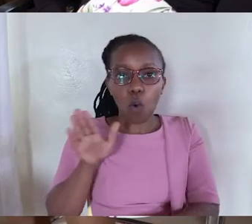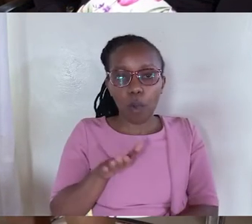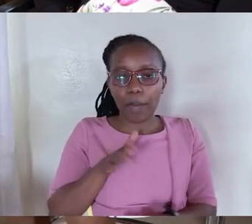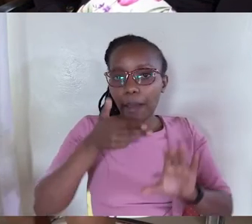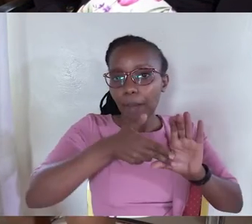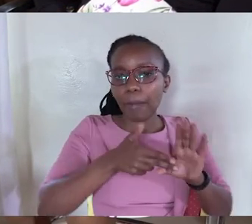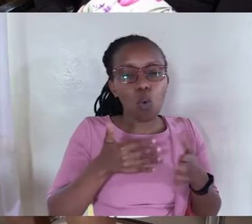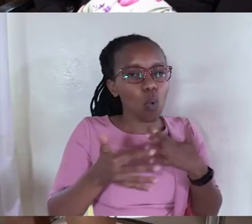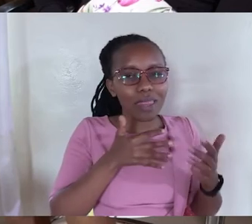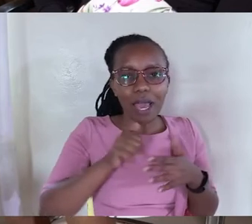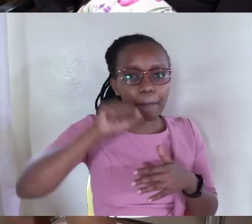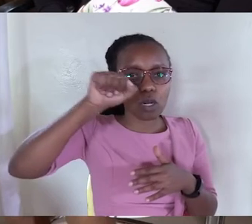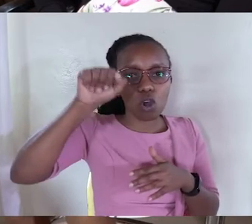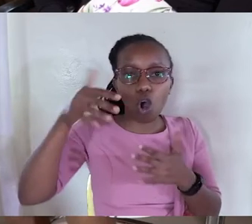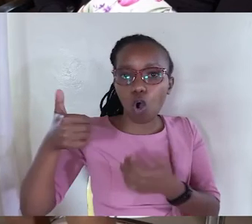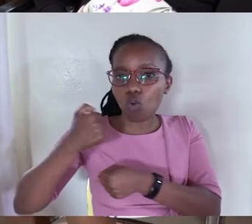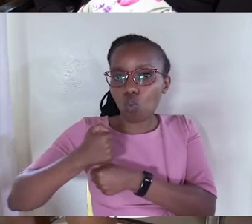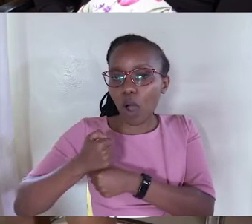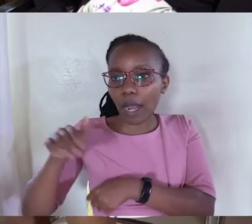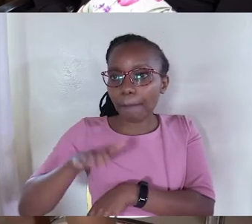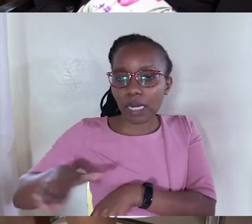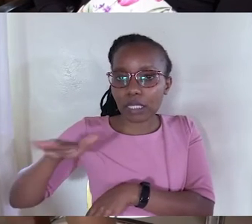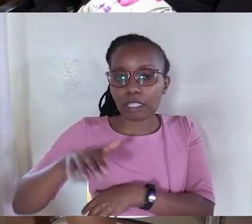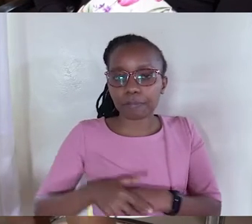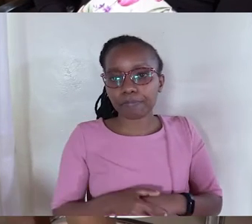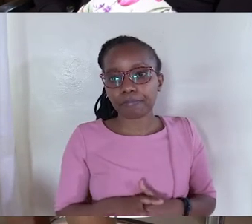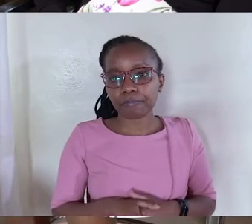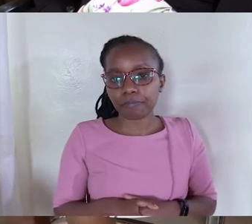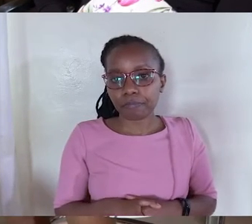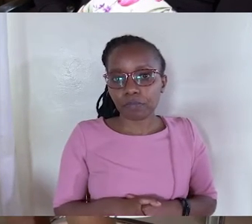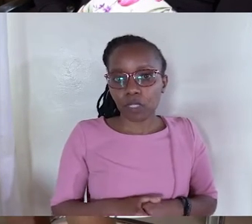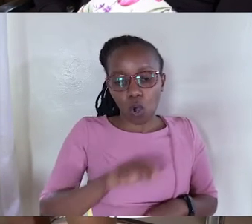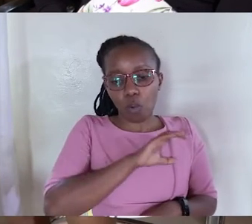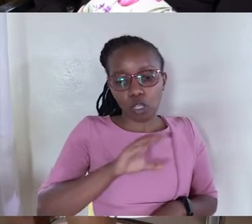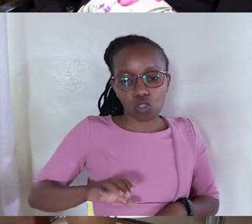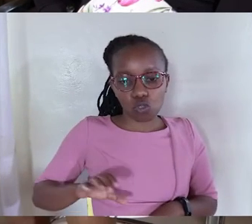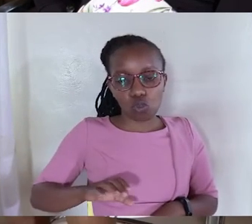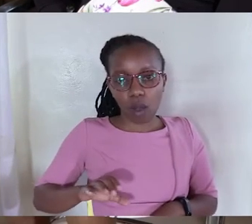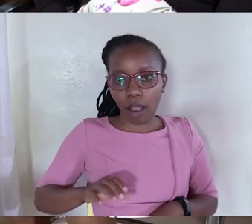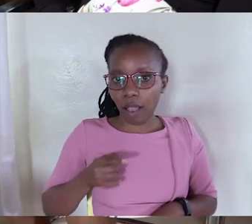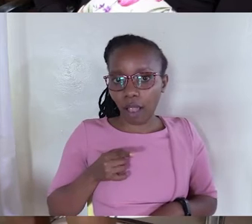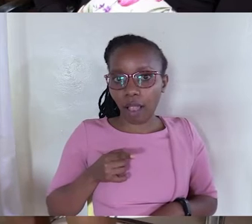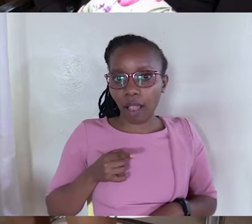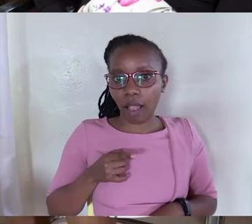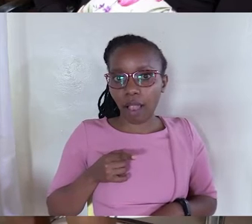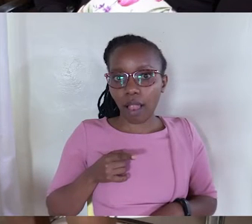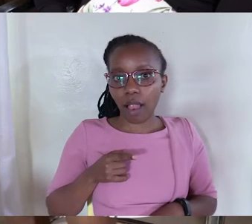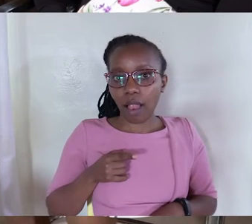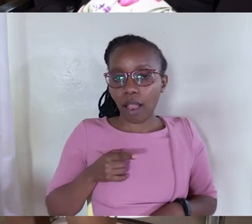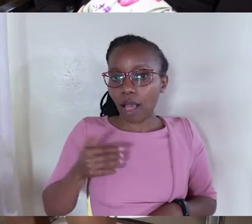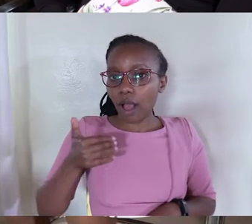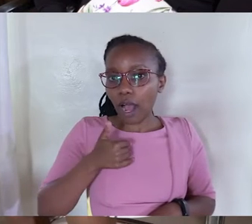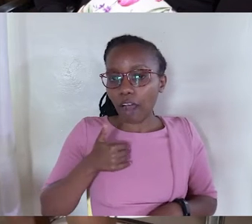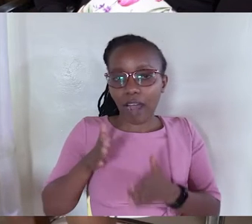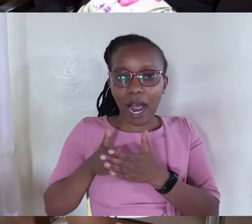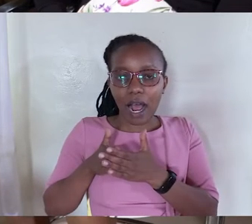whether in politics or at our workplace. Other than that, the commission has also come up with a prototype